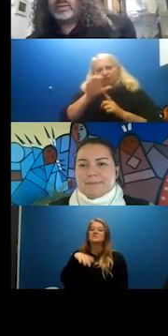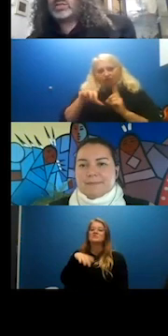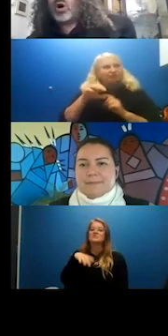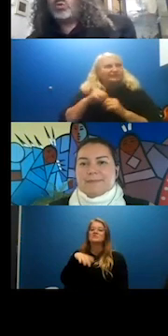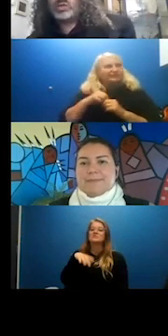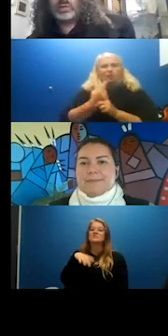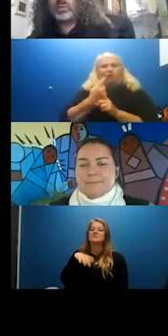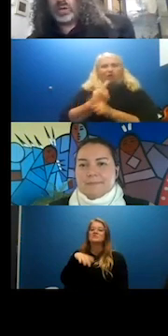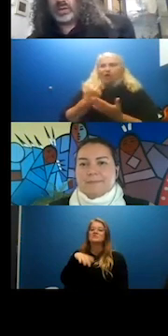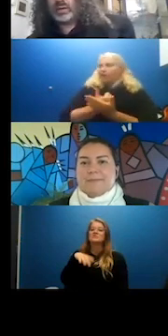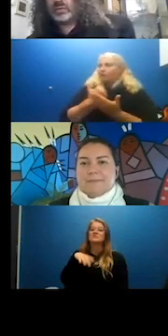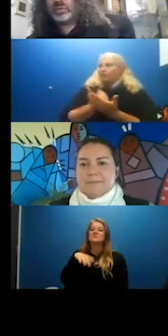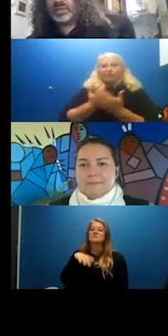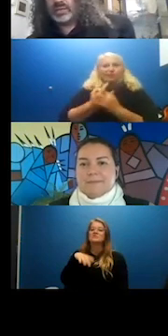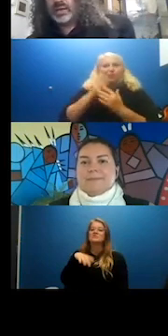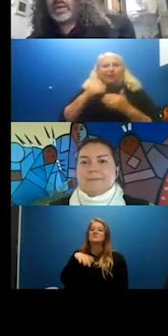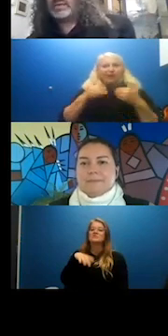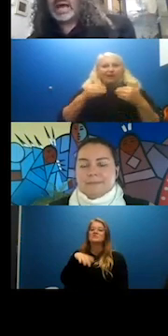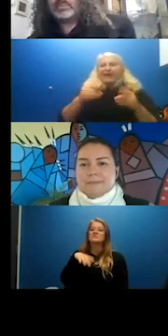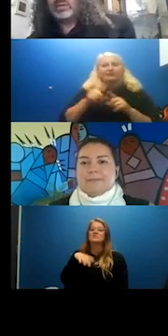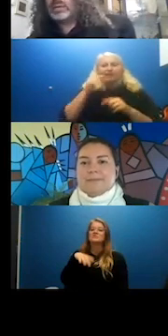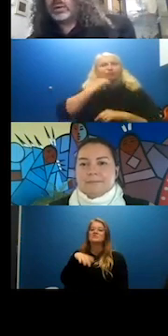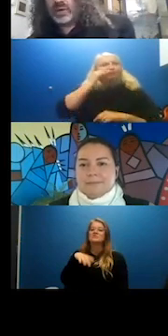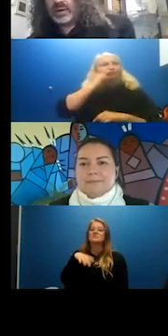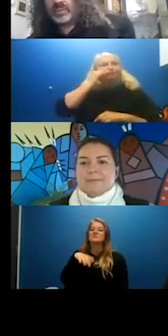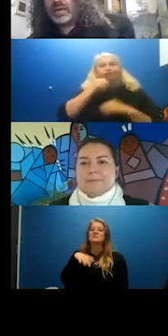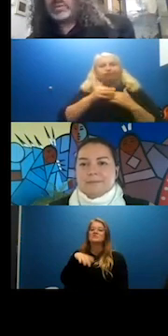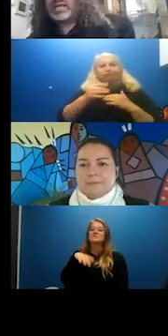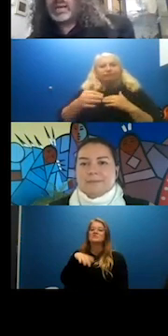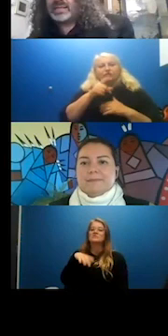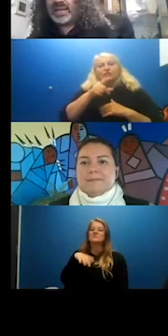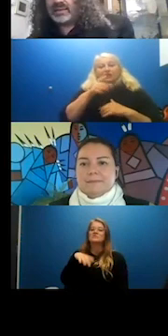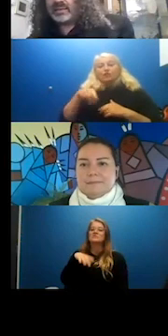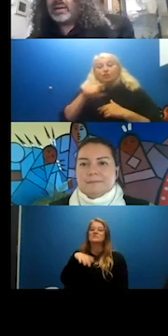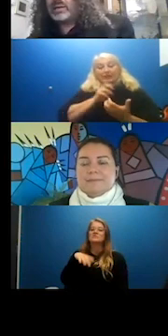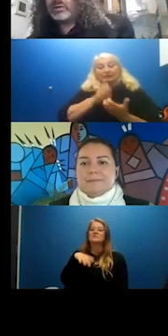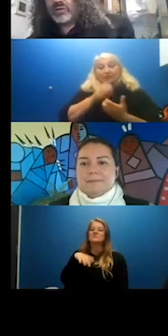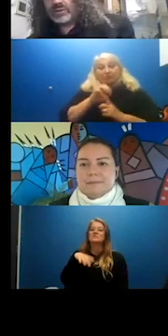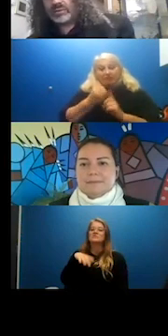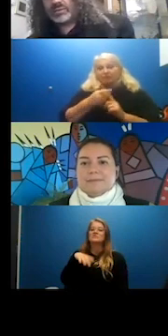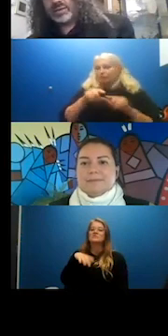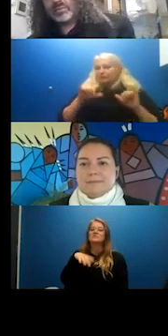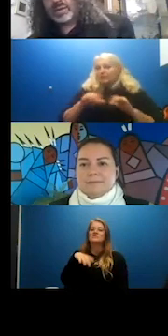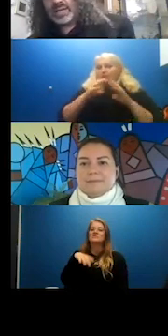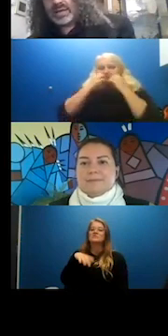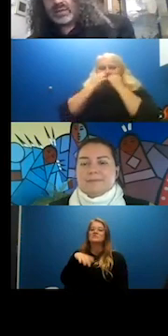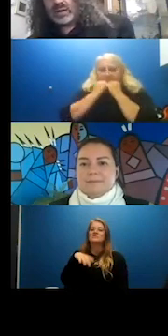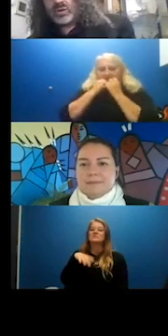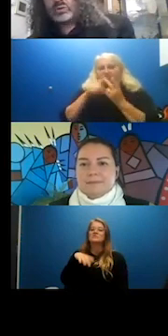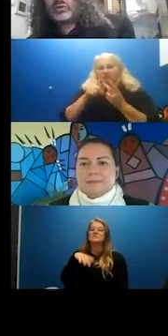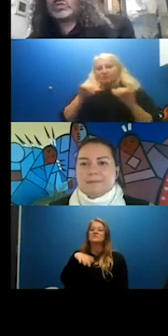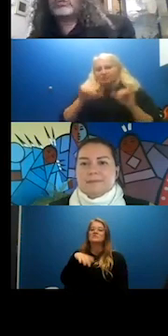way. That's always been the way of communities. They adapt to their environment, but they maintain their values. They maintain